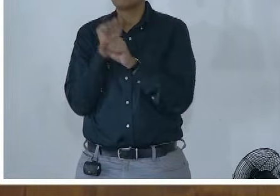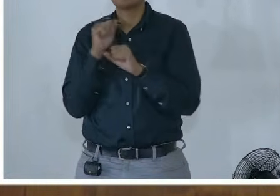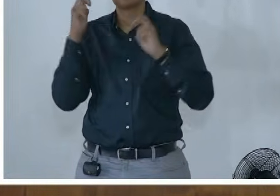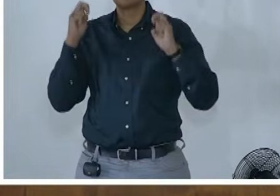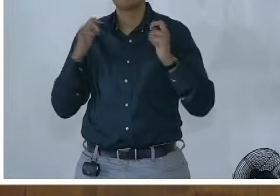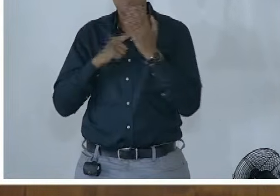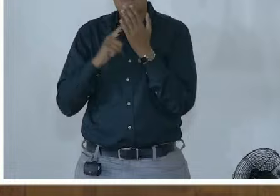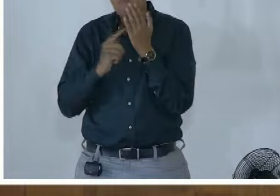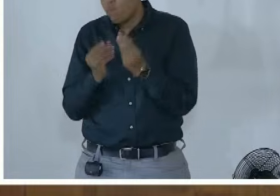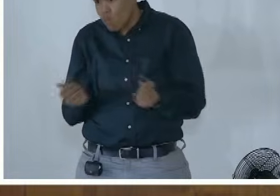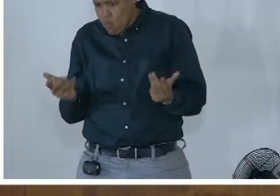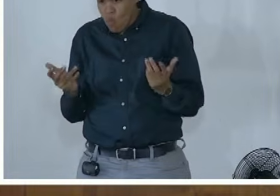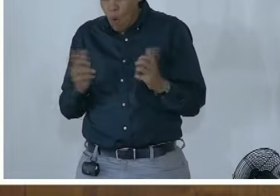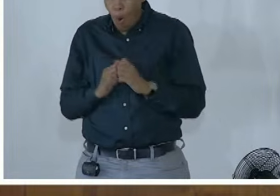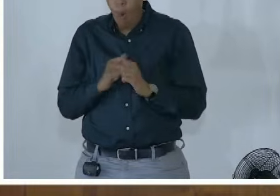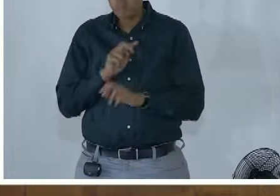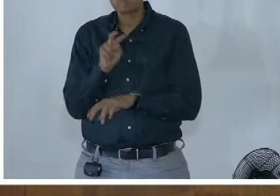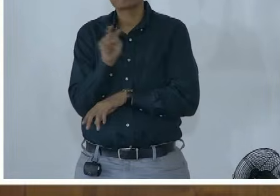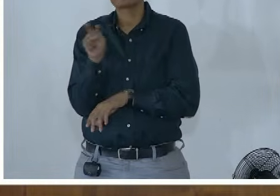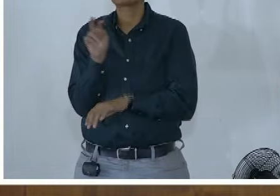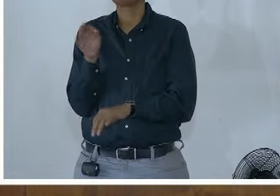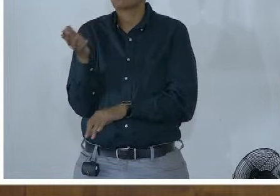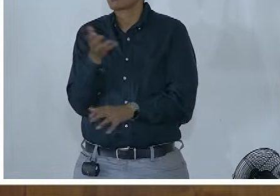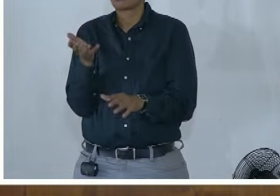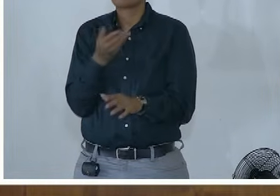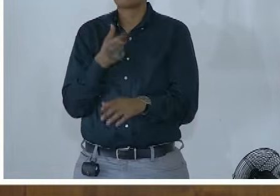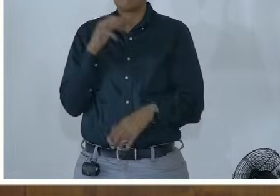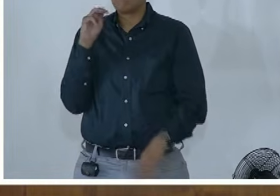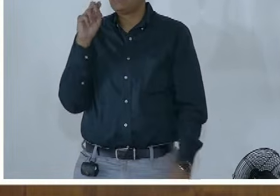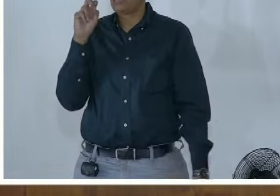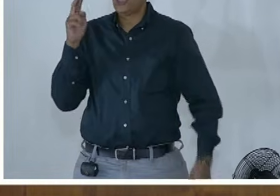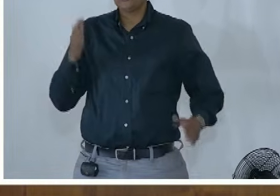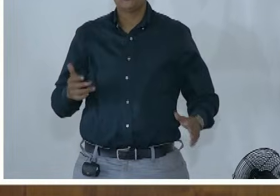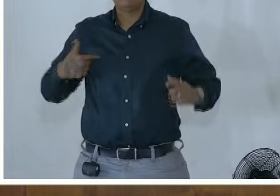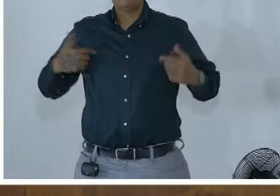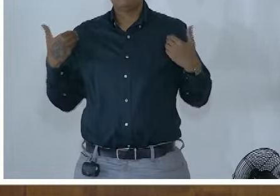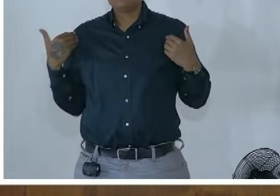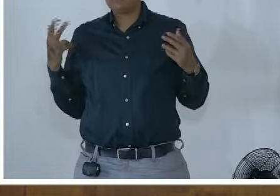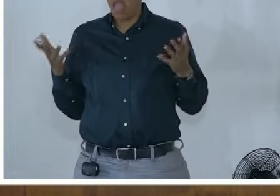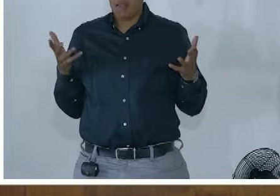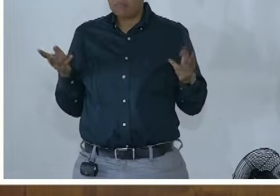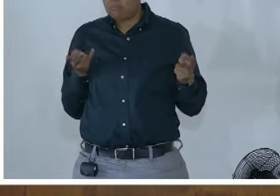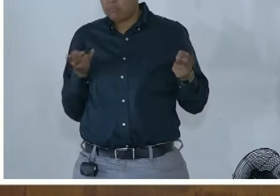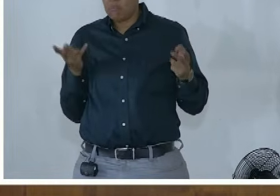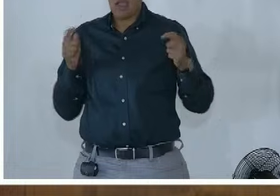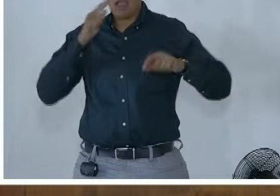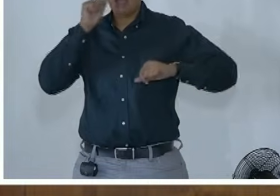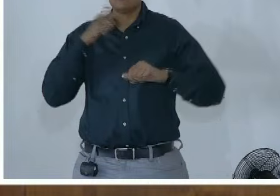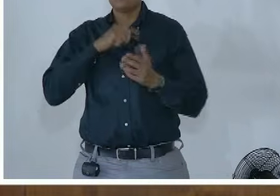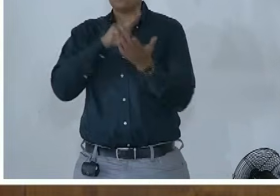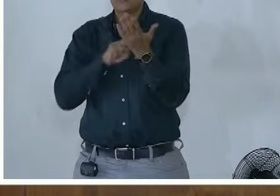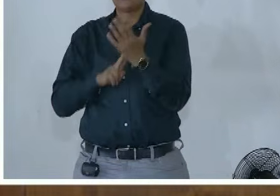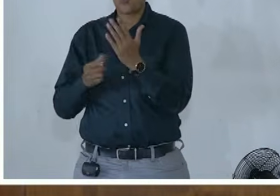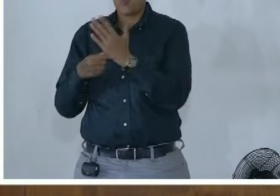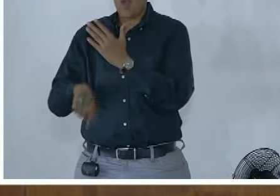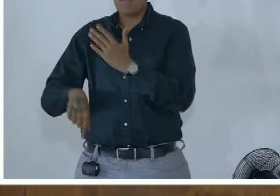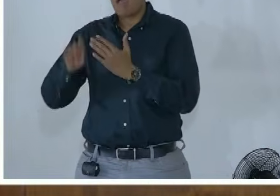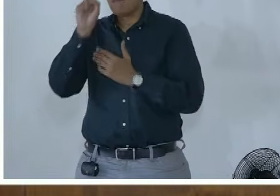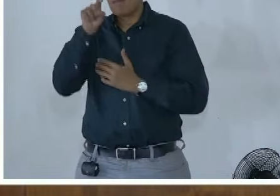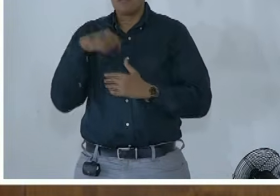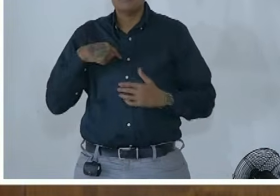mediator. And I note that in order to qualify to be registered as a mediator, one needs